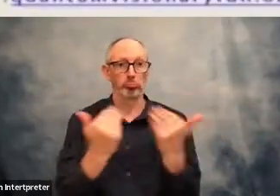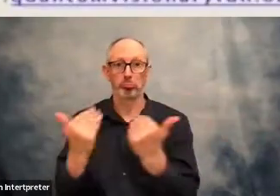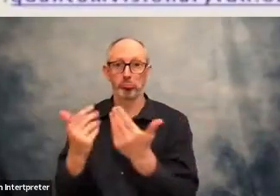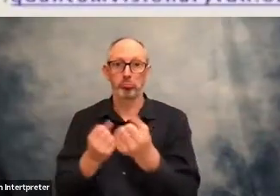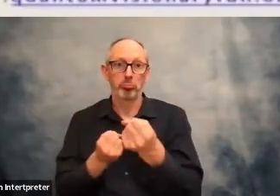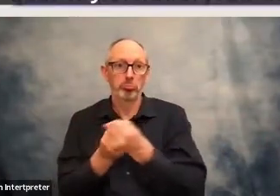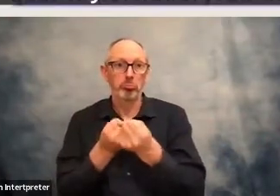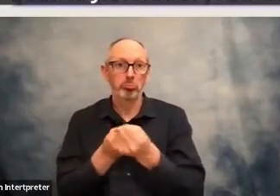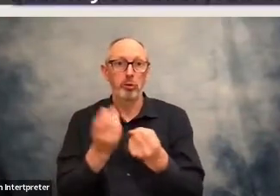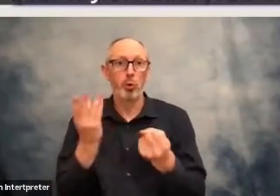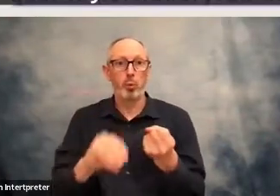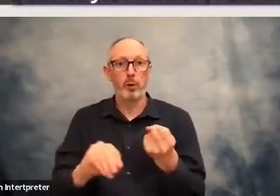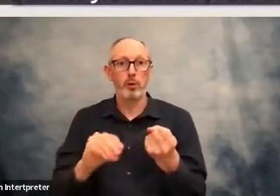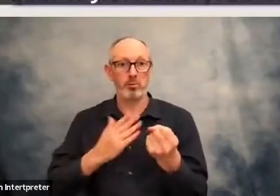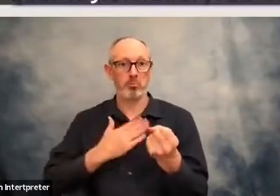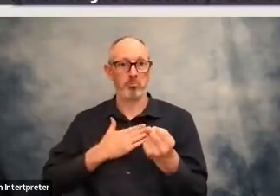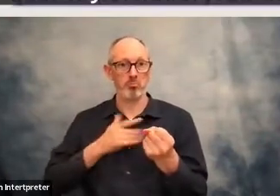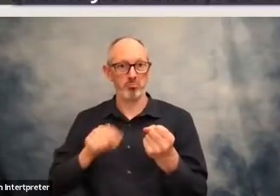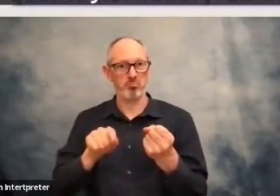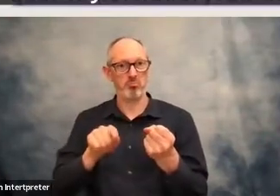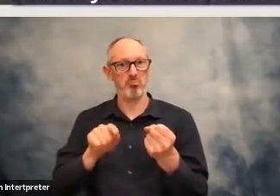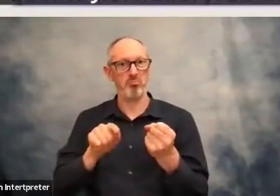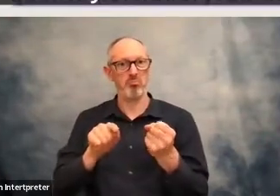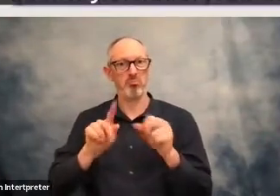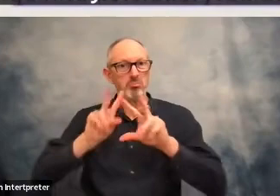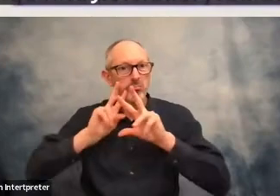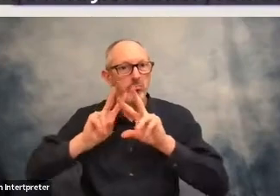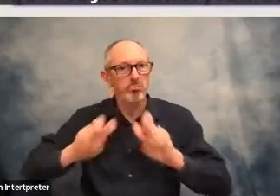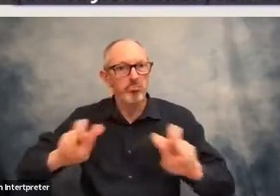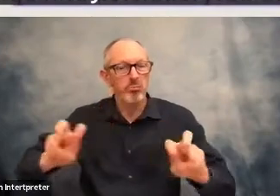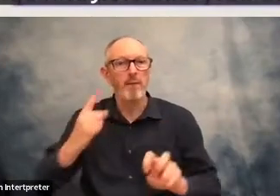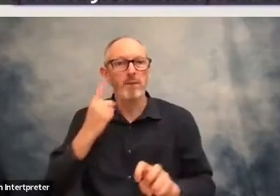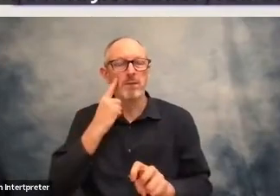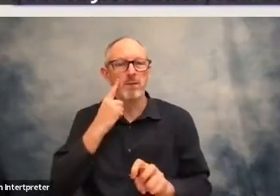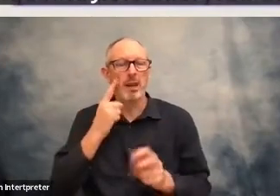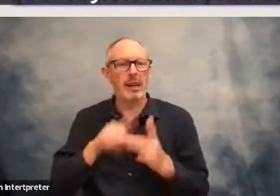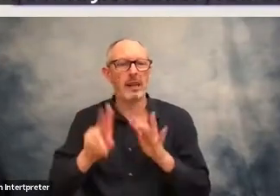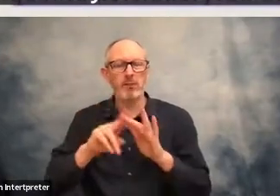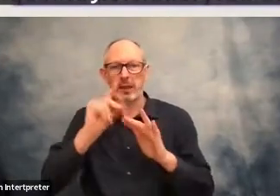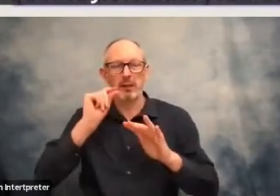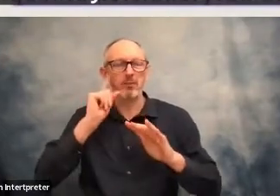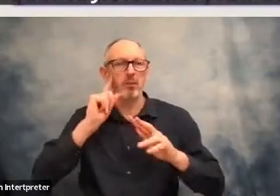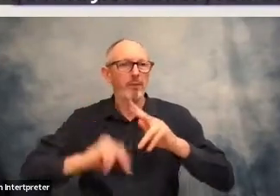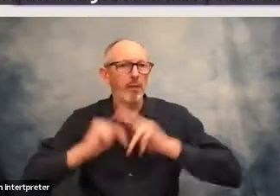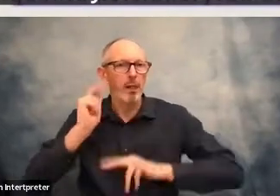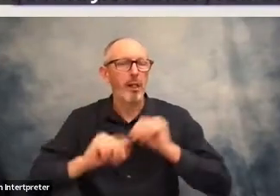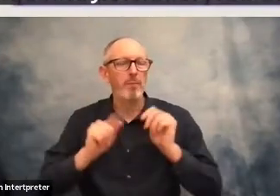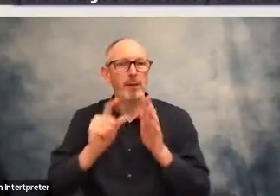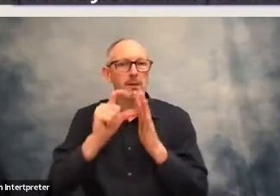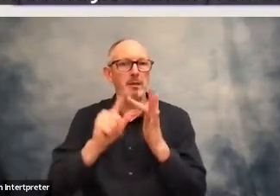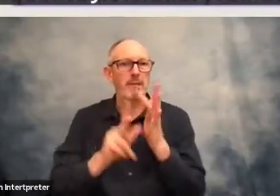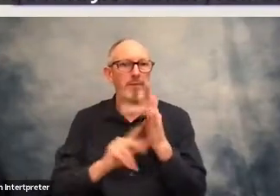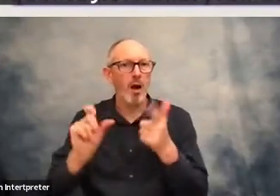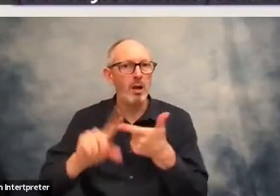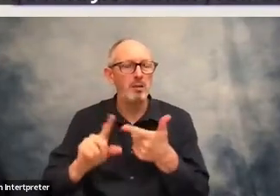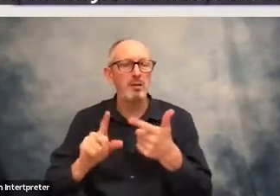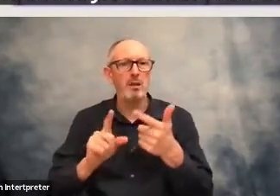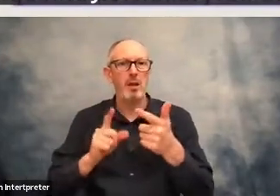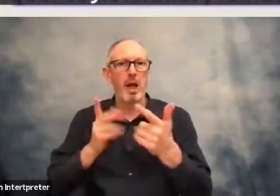study that will help us evaluate product development using these accessibility standards,